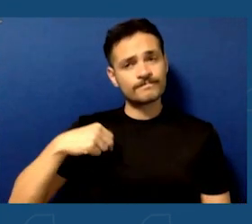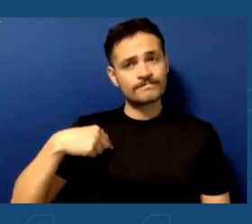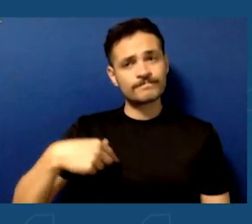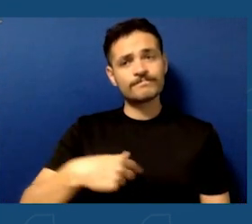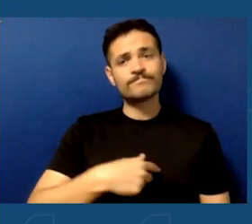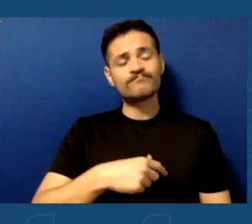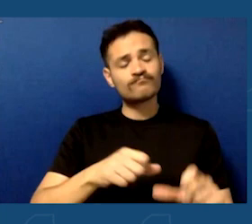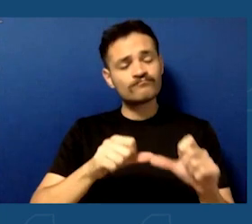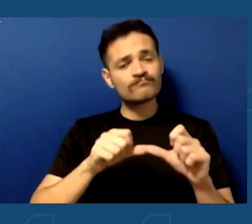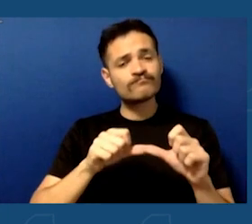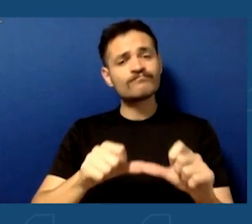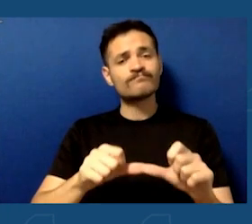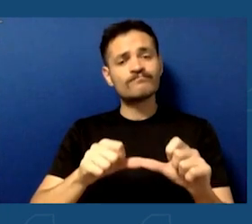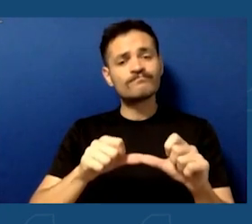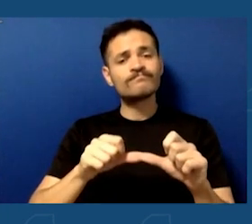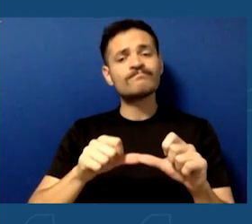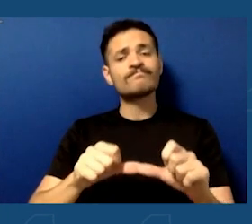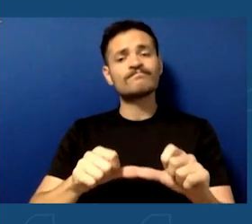hailed at the